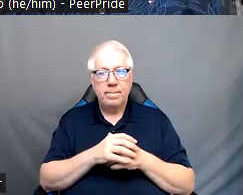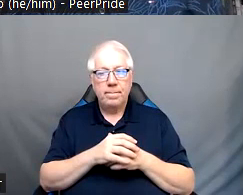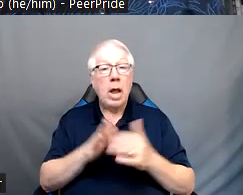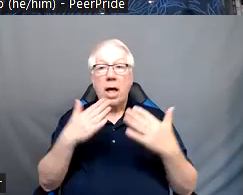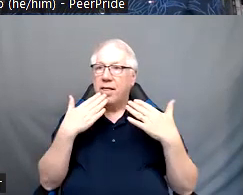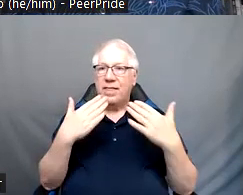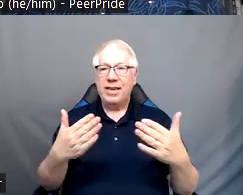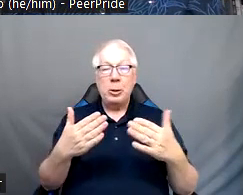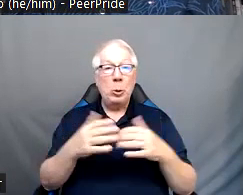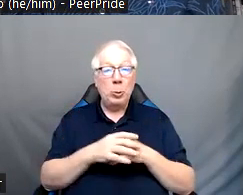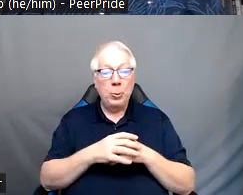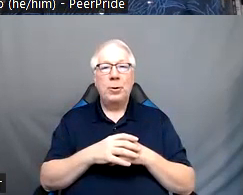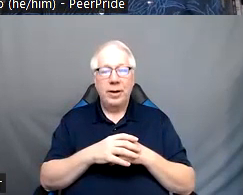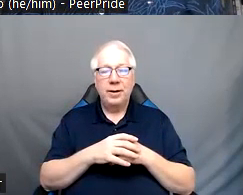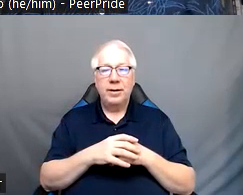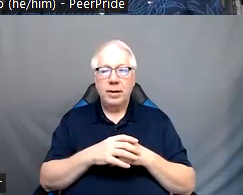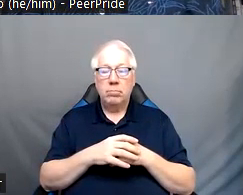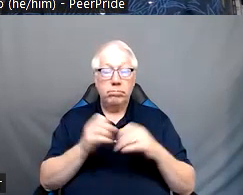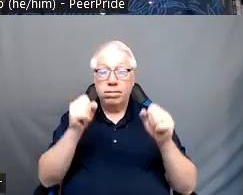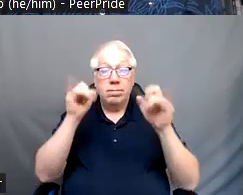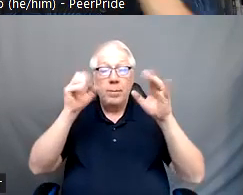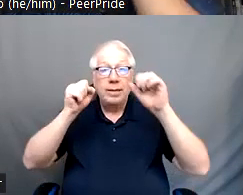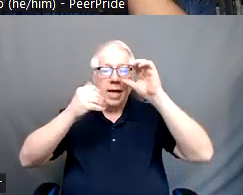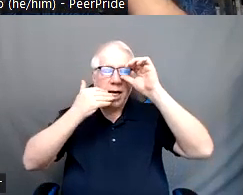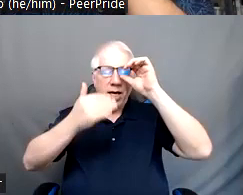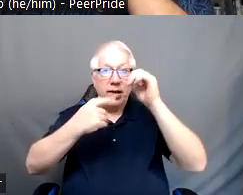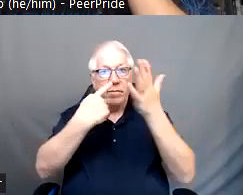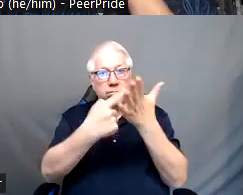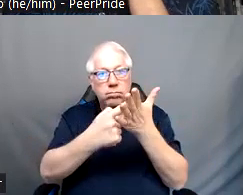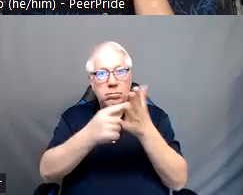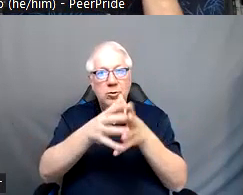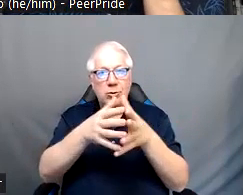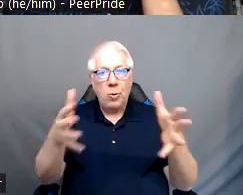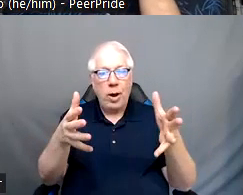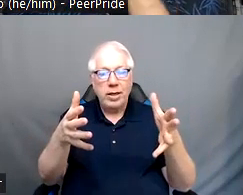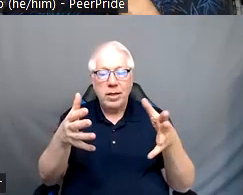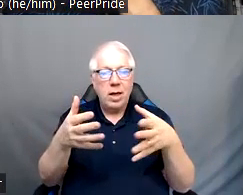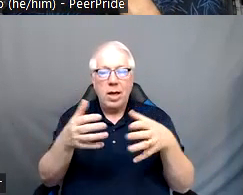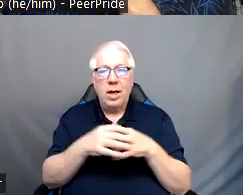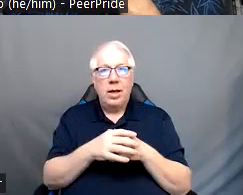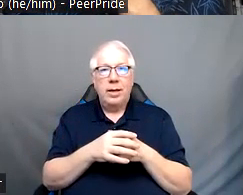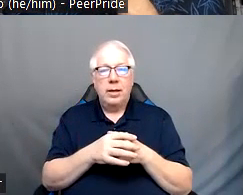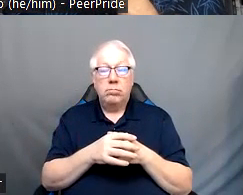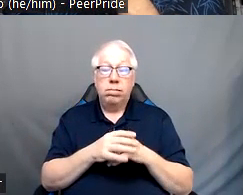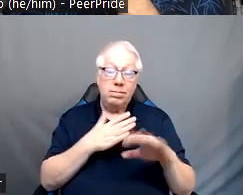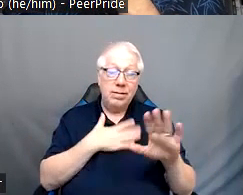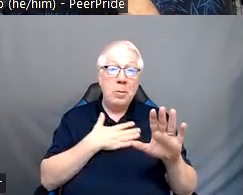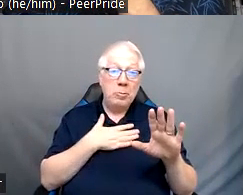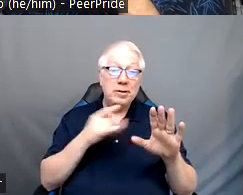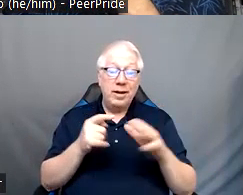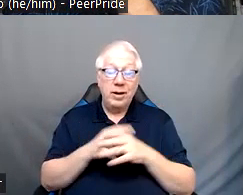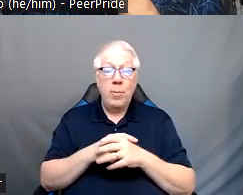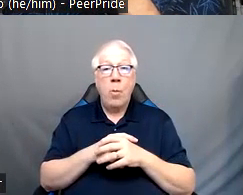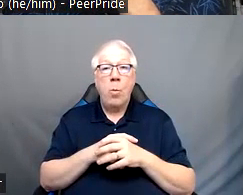Thank you. That amazing. Thank you for covering so much I appreciate it.